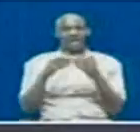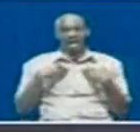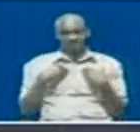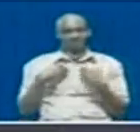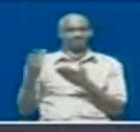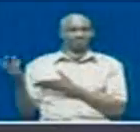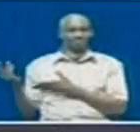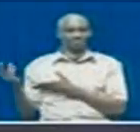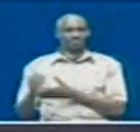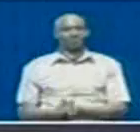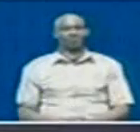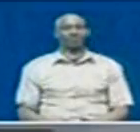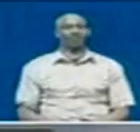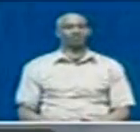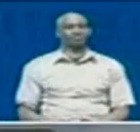story.